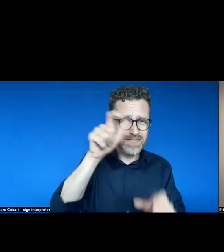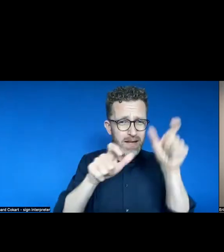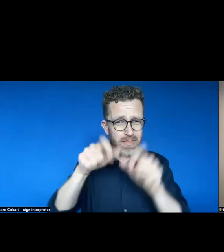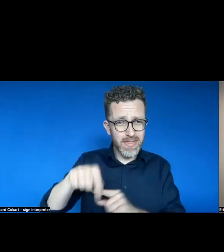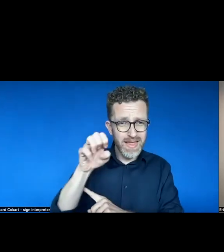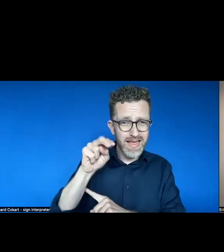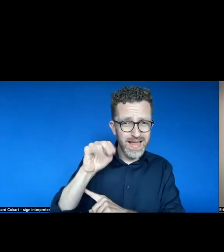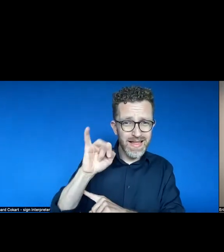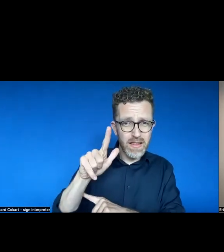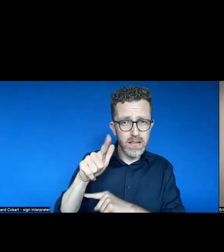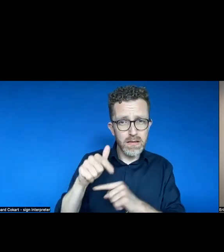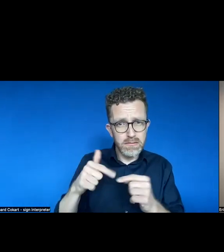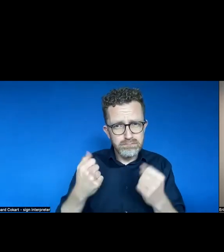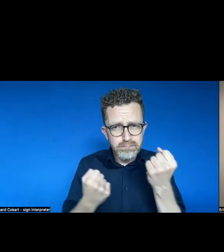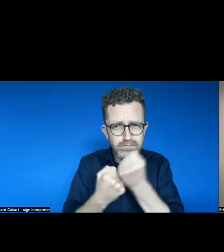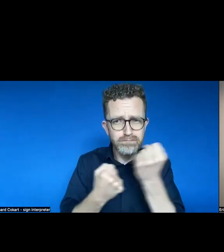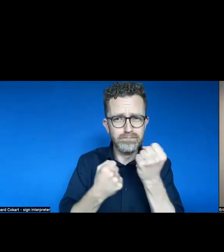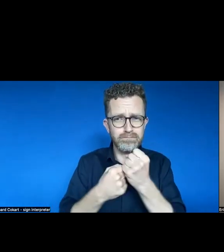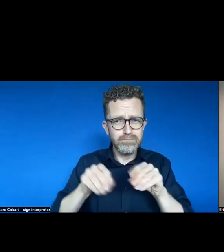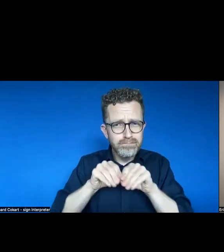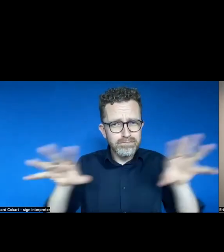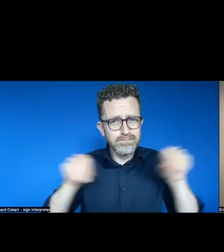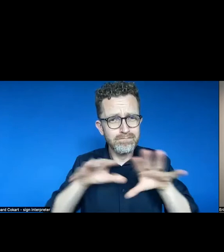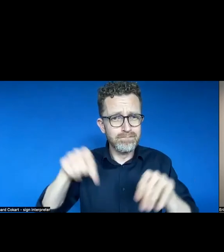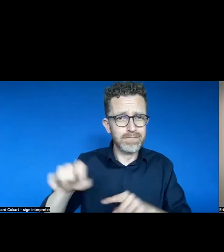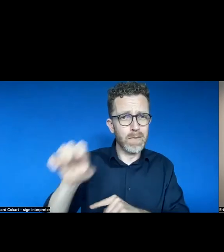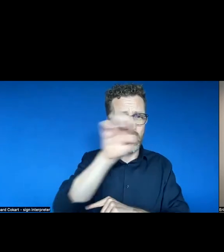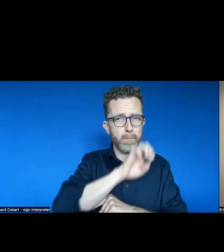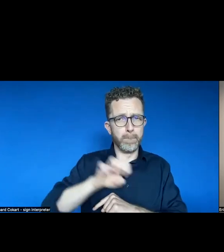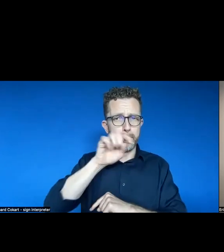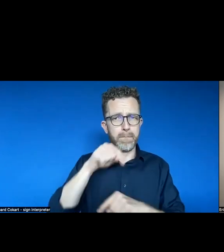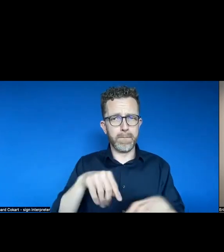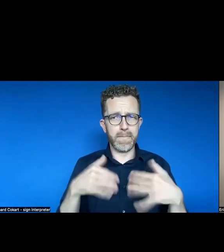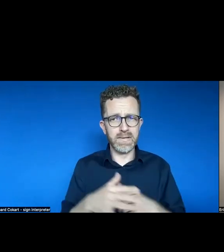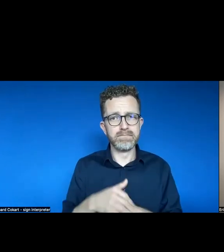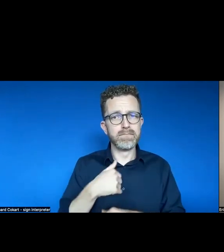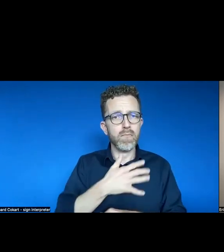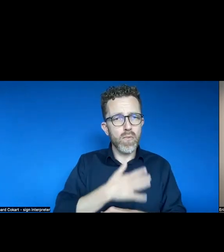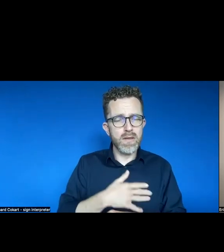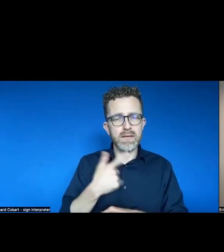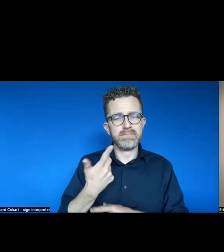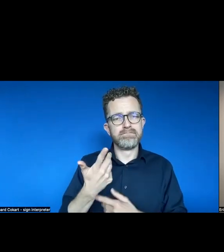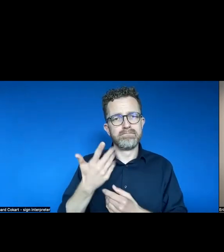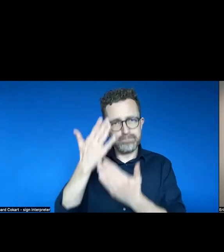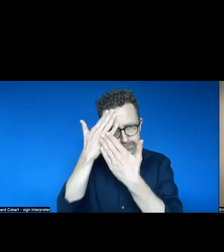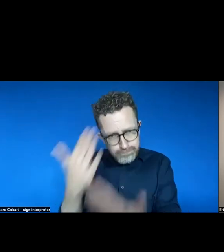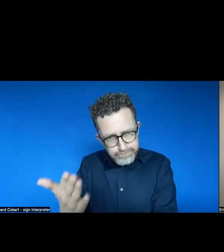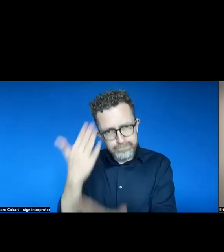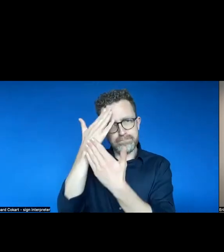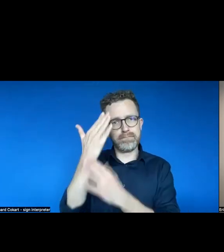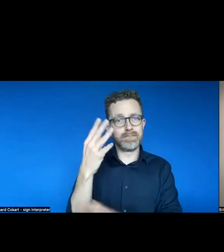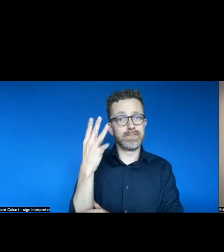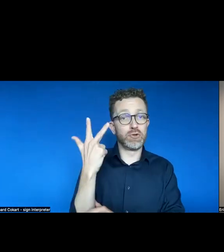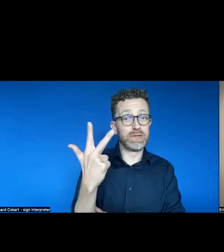Mariana, Ukrainians themselves, all of who are staying focused on fighting for the rights of children